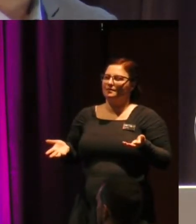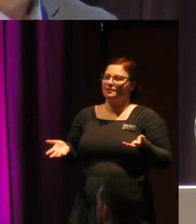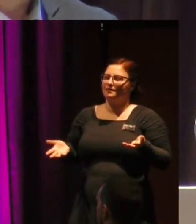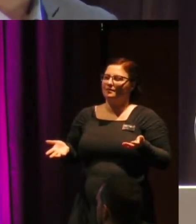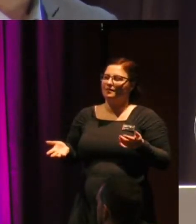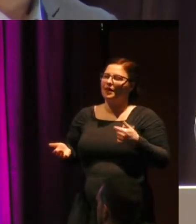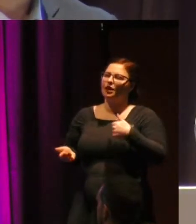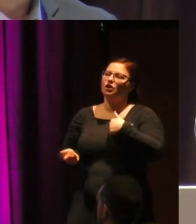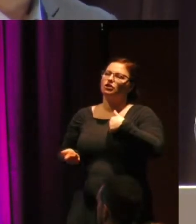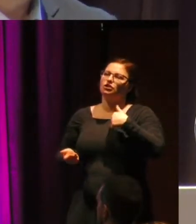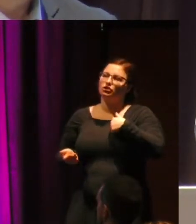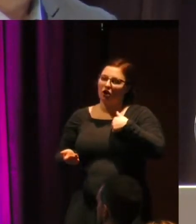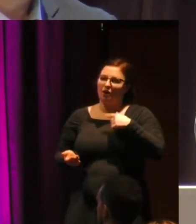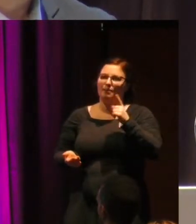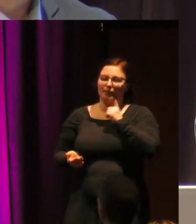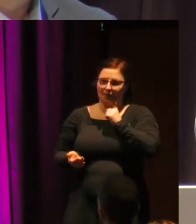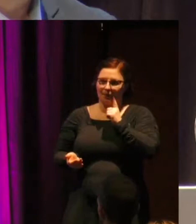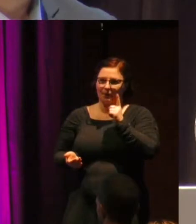I usually act,